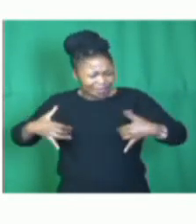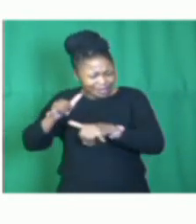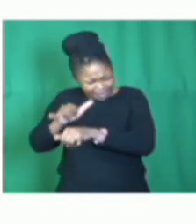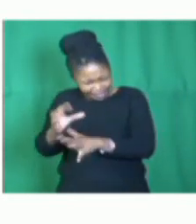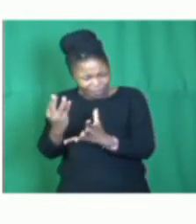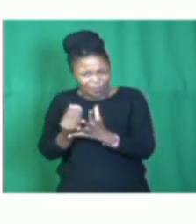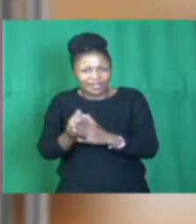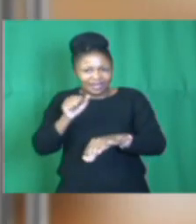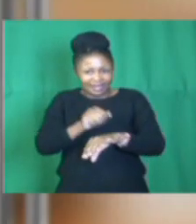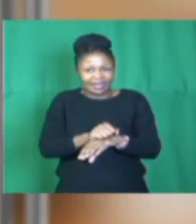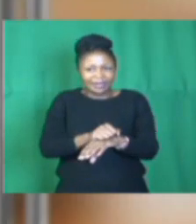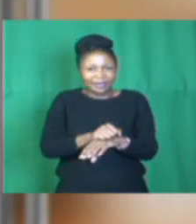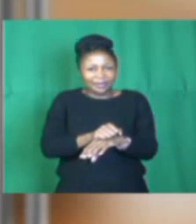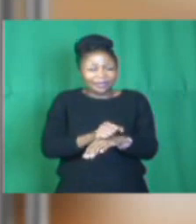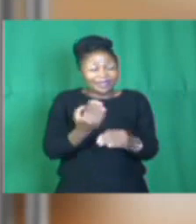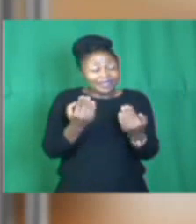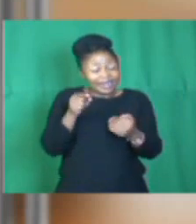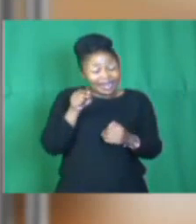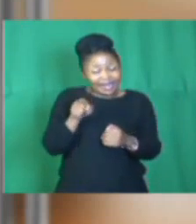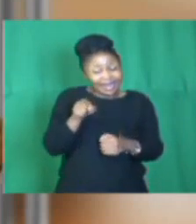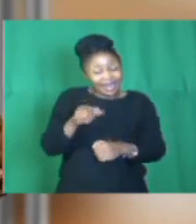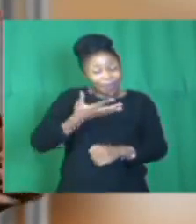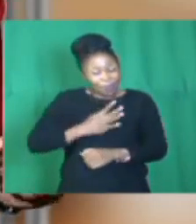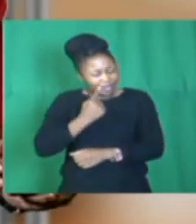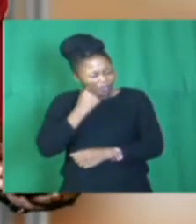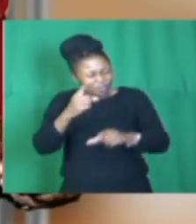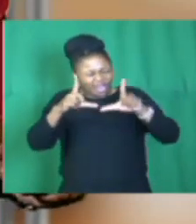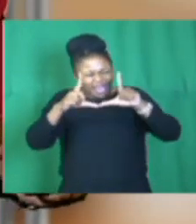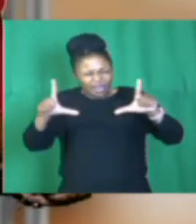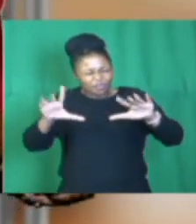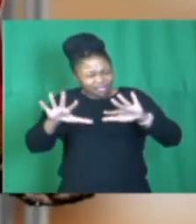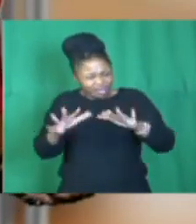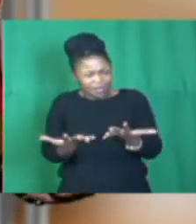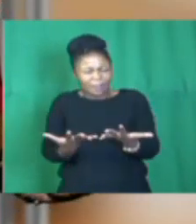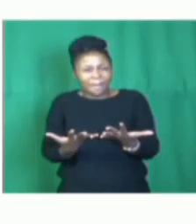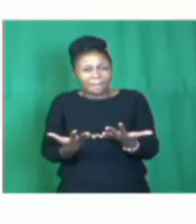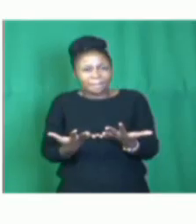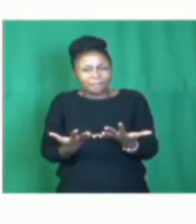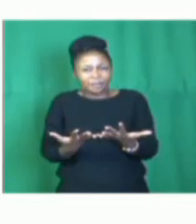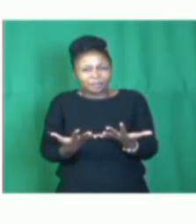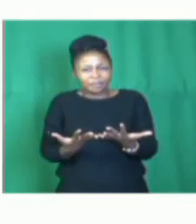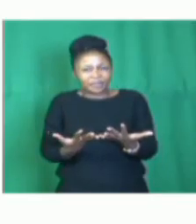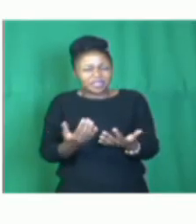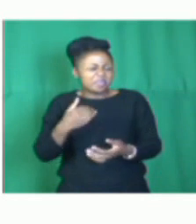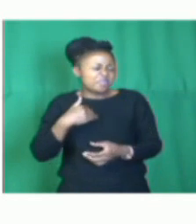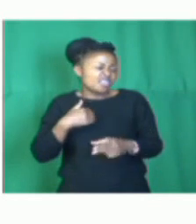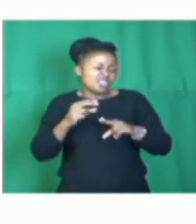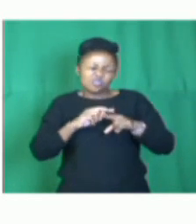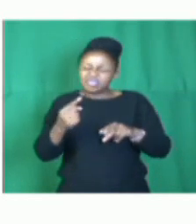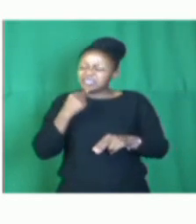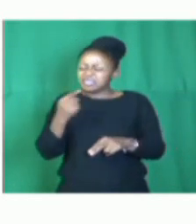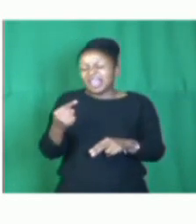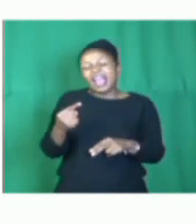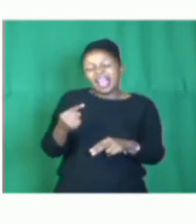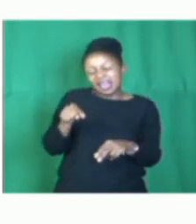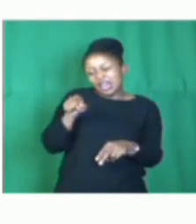at the way language here is at play. I did not say she was born and she lived in Manzini.